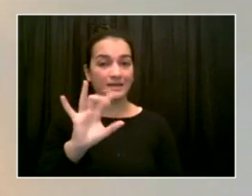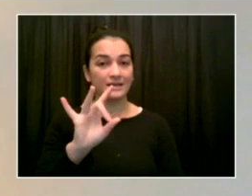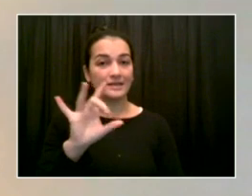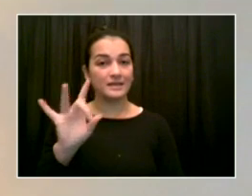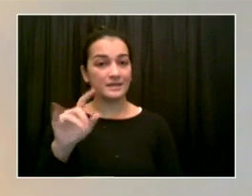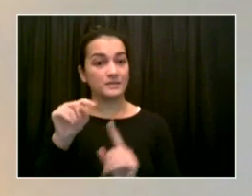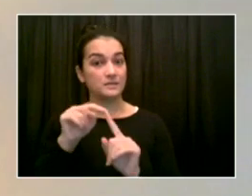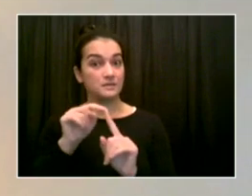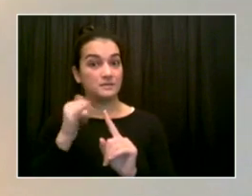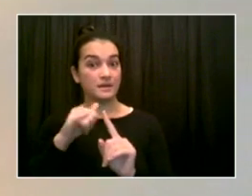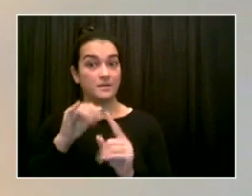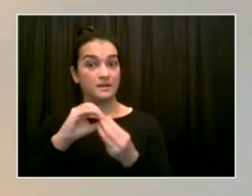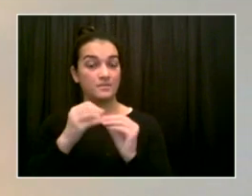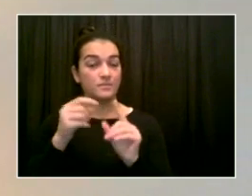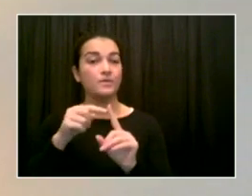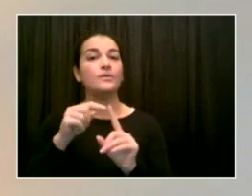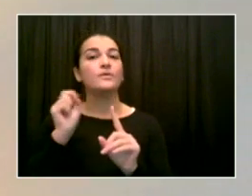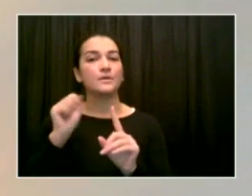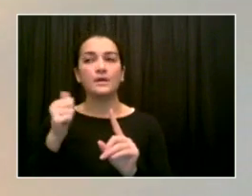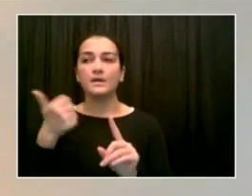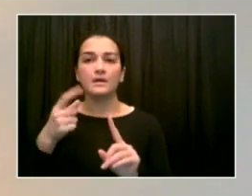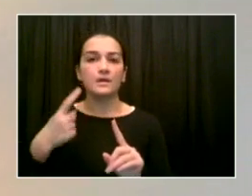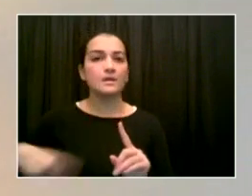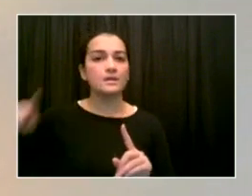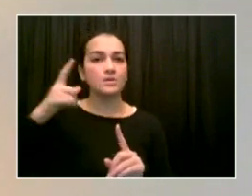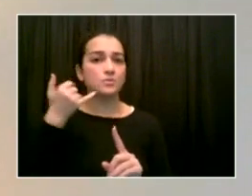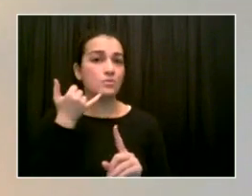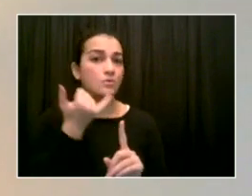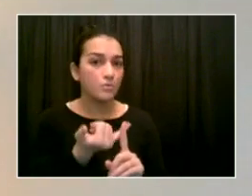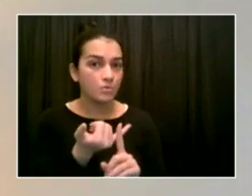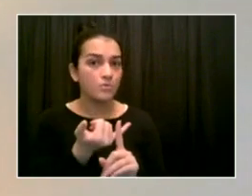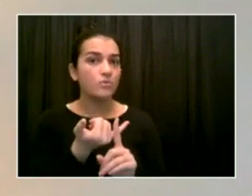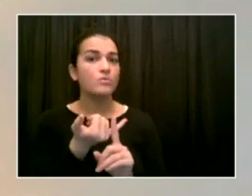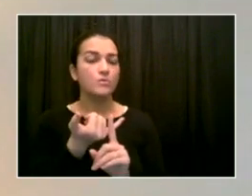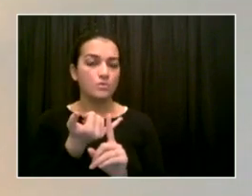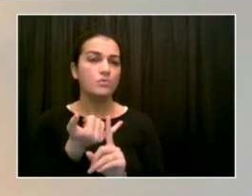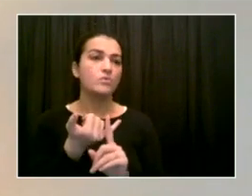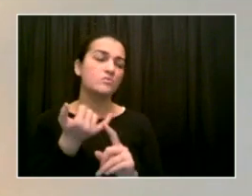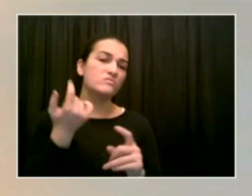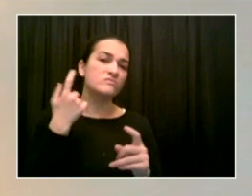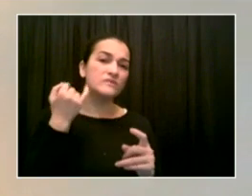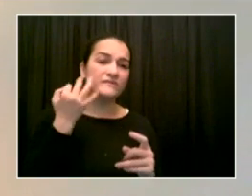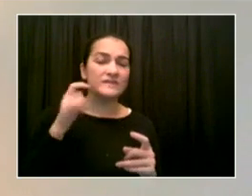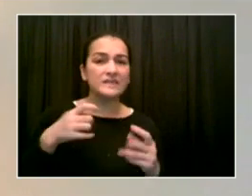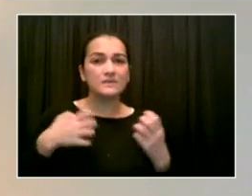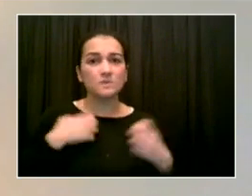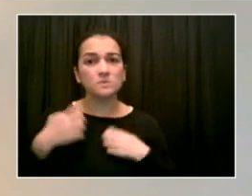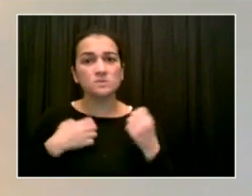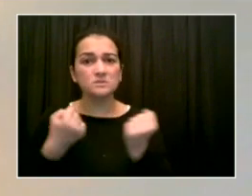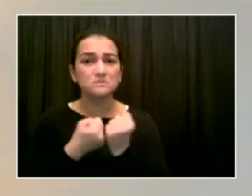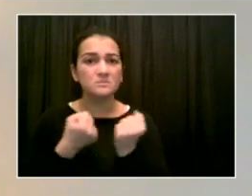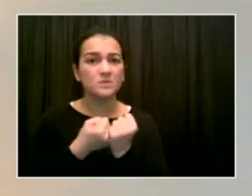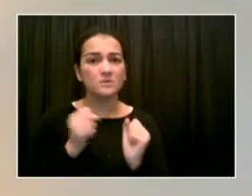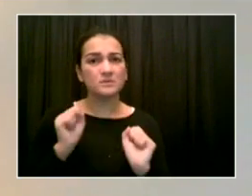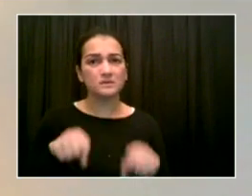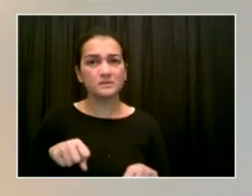big thank you to FCC Acting Chair Jessica Rosenworcel for her work in getting this